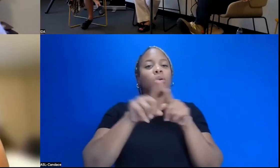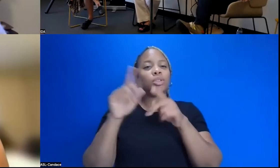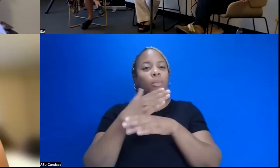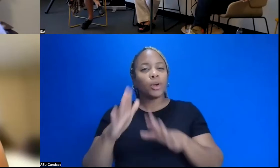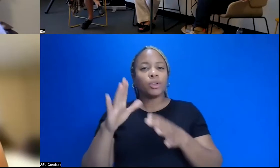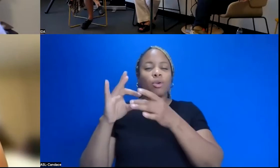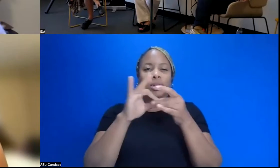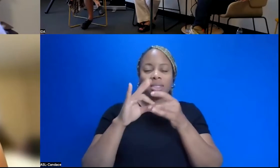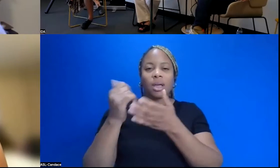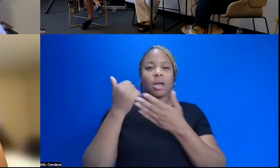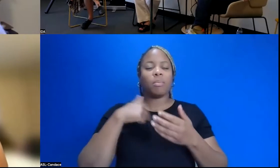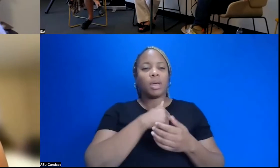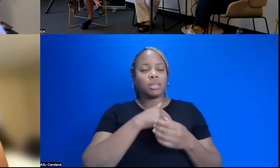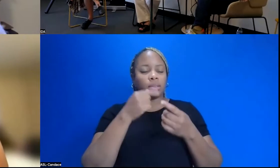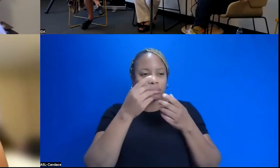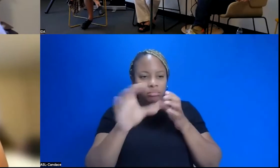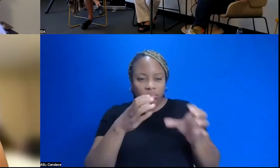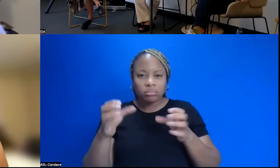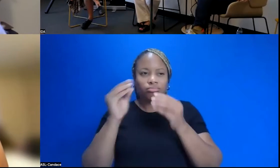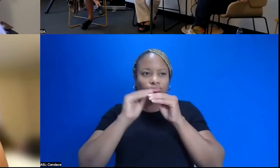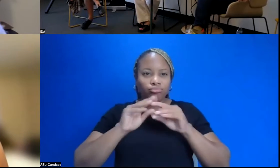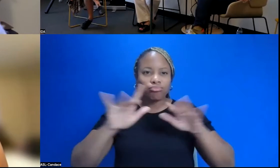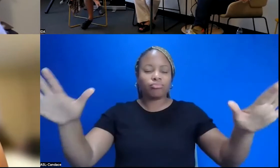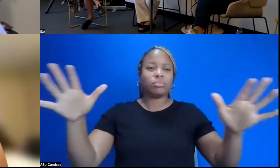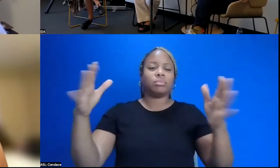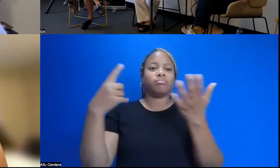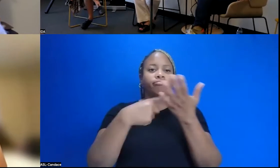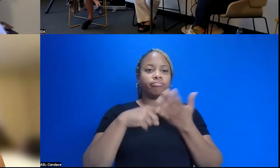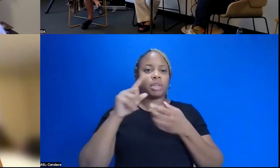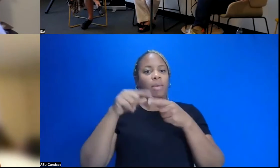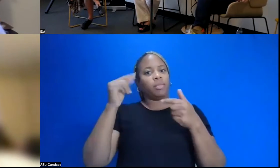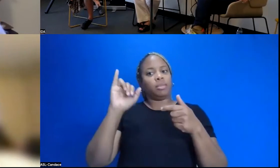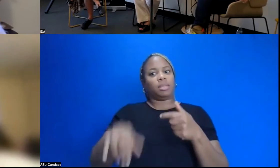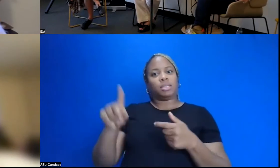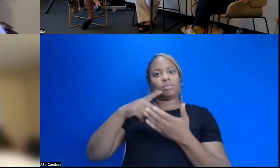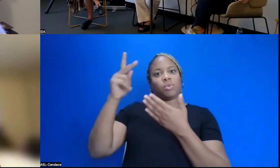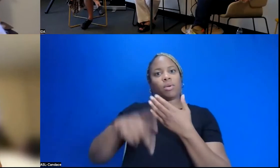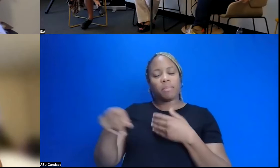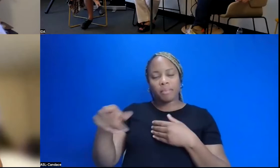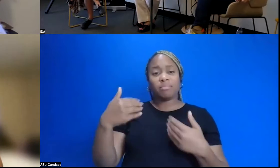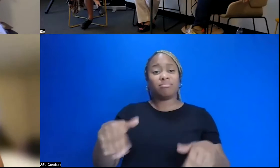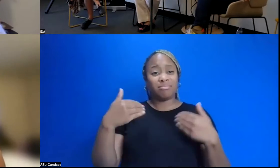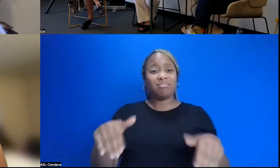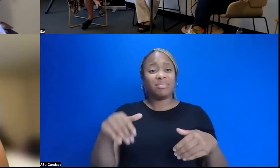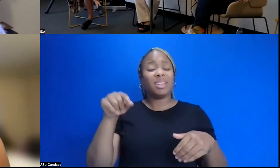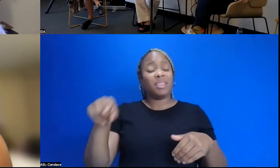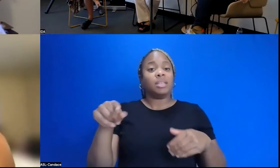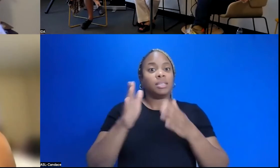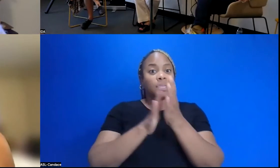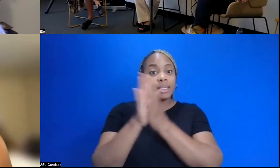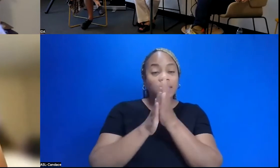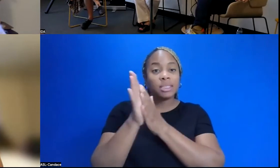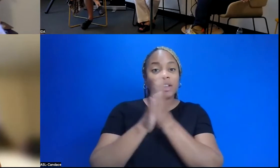will help us disseminate the word about this, again, because this is an initiative that